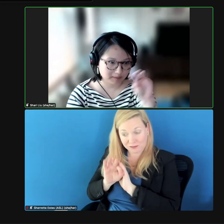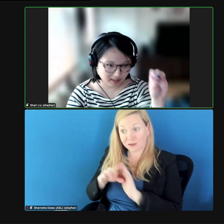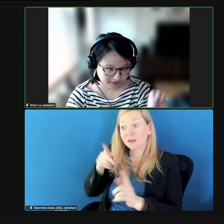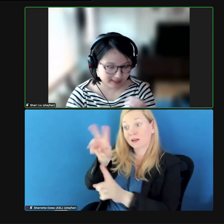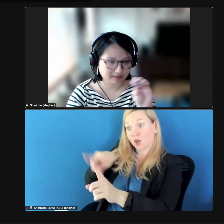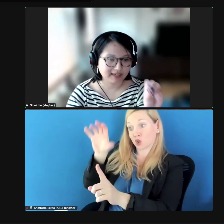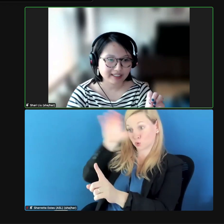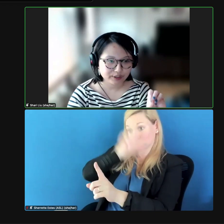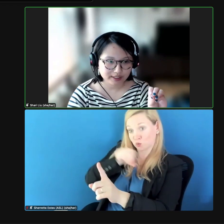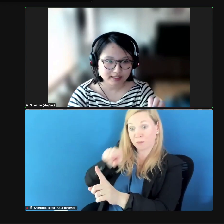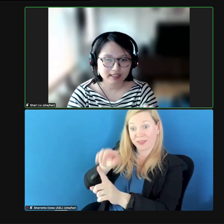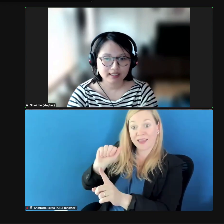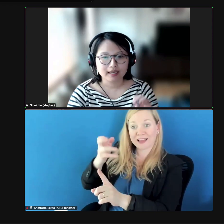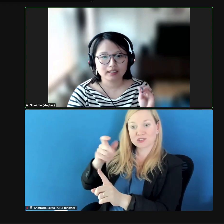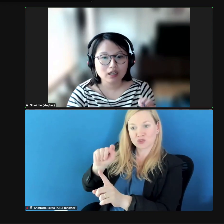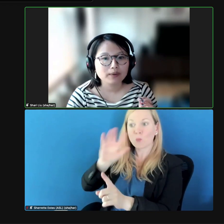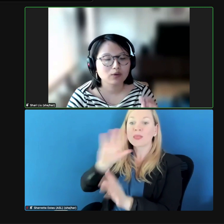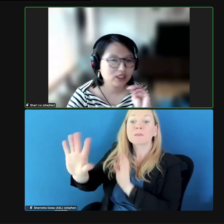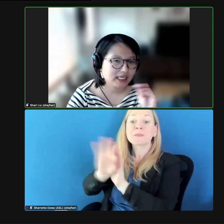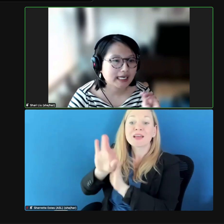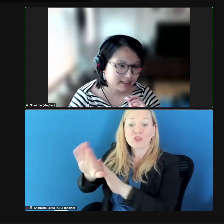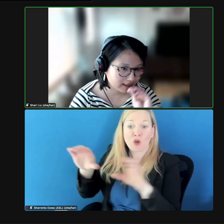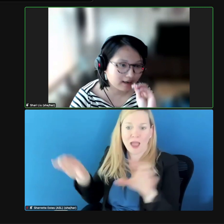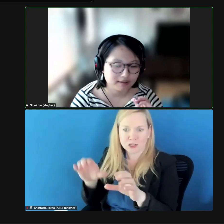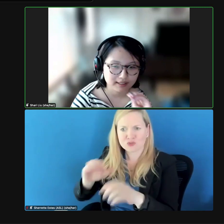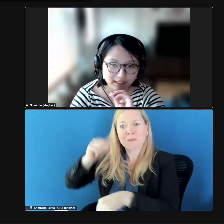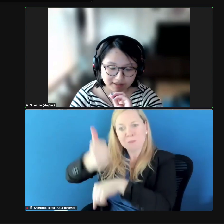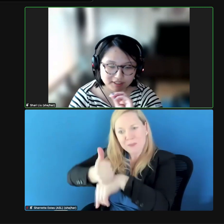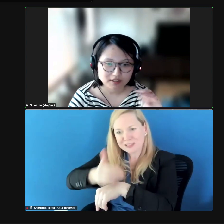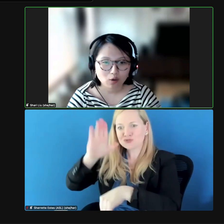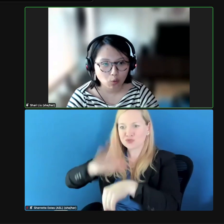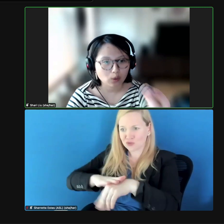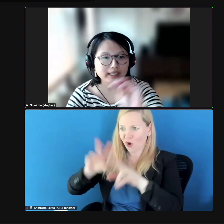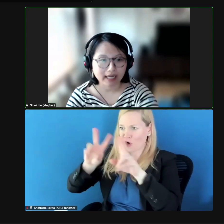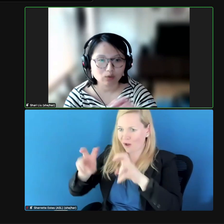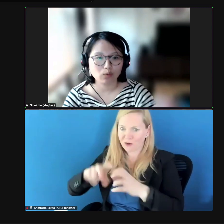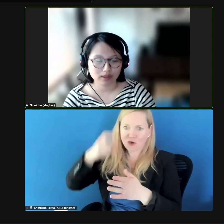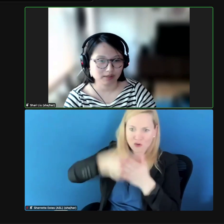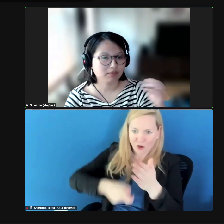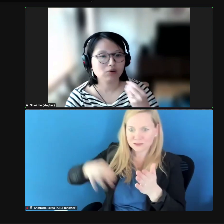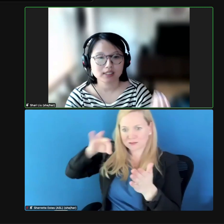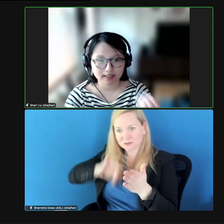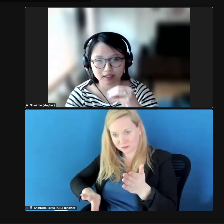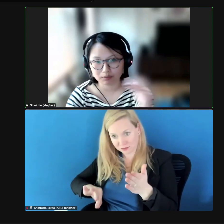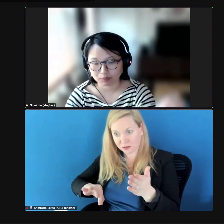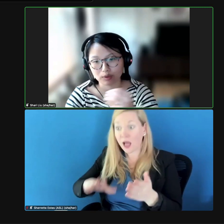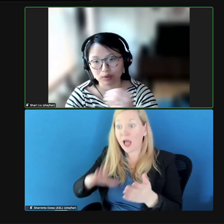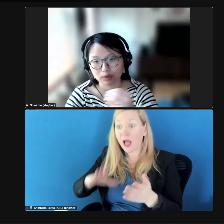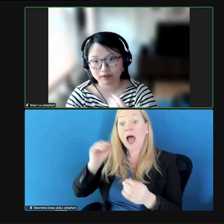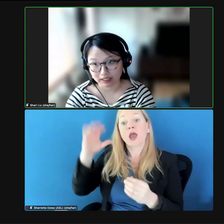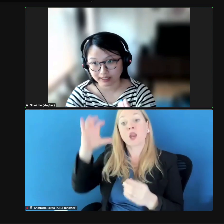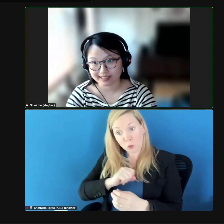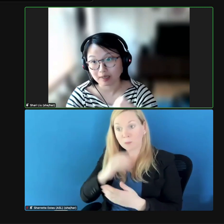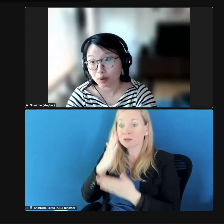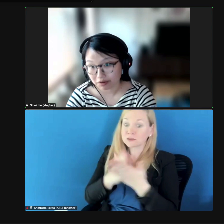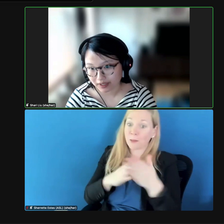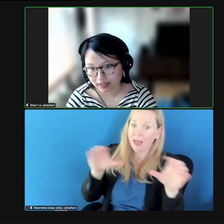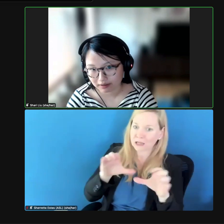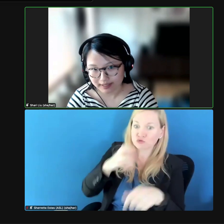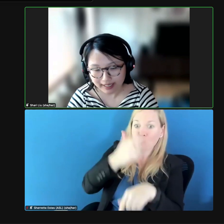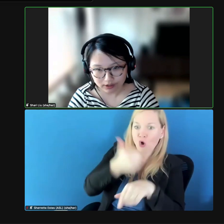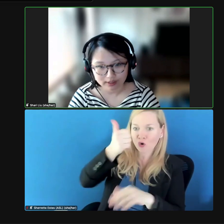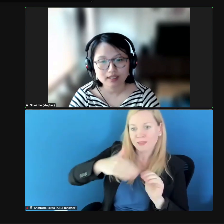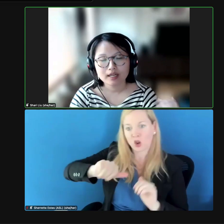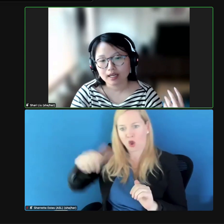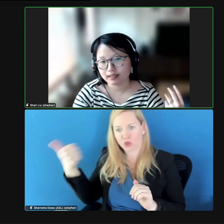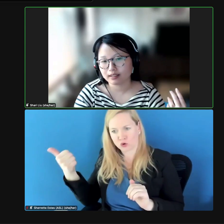observer can observe a set of actions and, knowing which actions are harder than others, work out what are the most likely reward functions that motivated